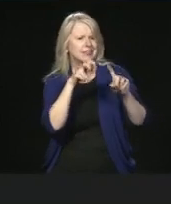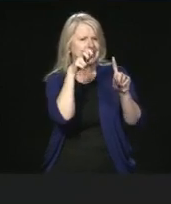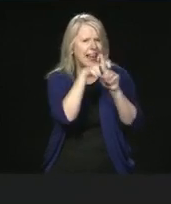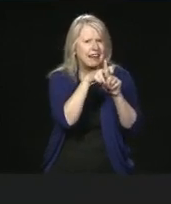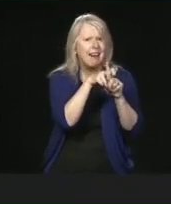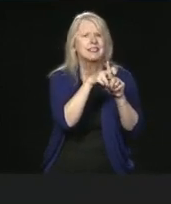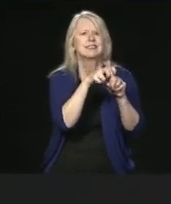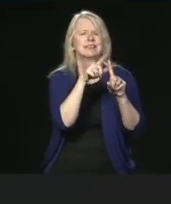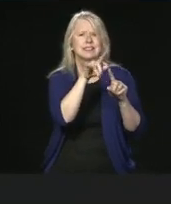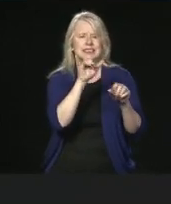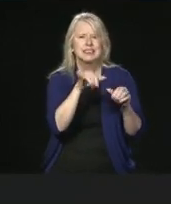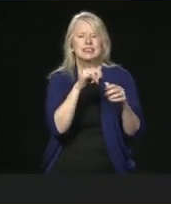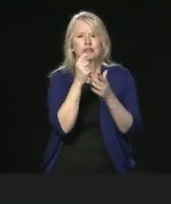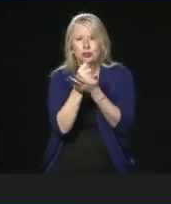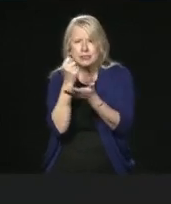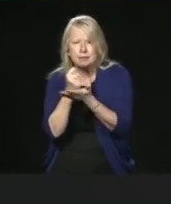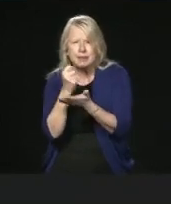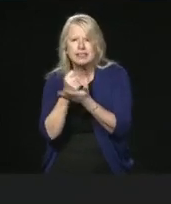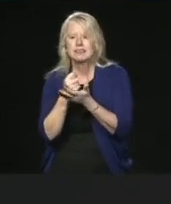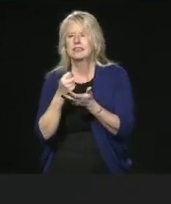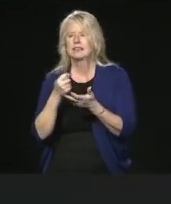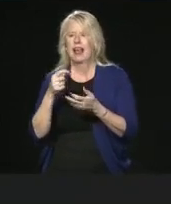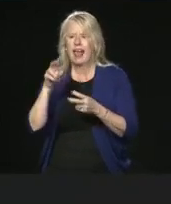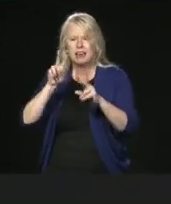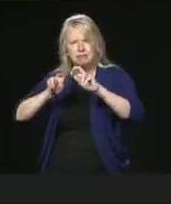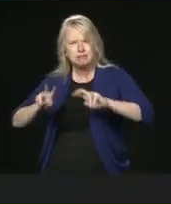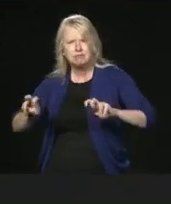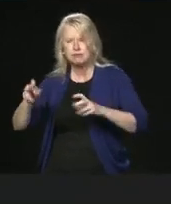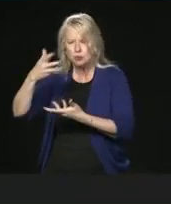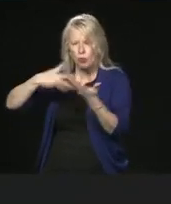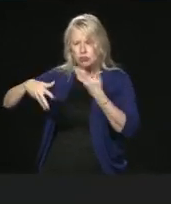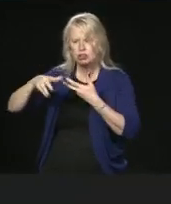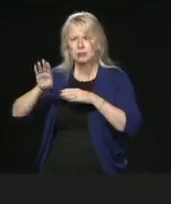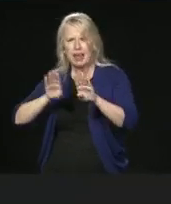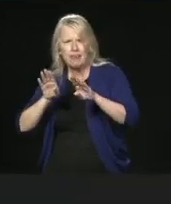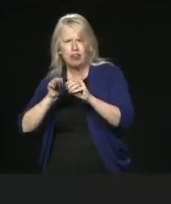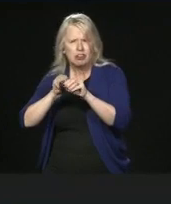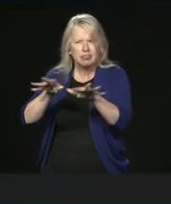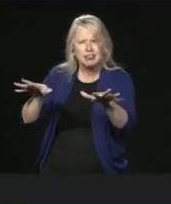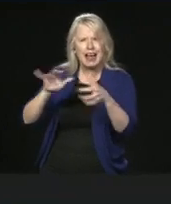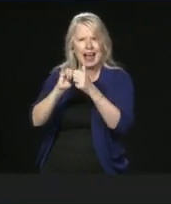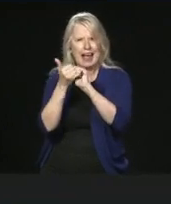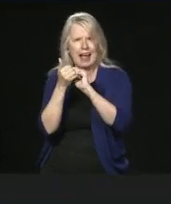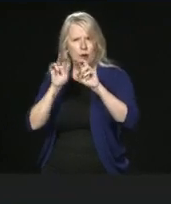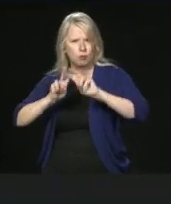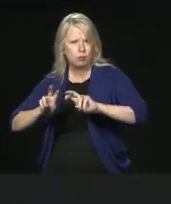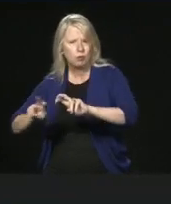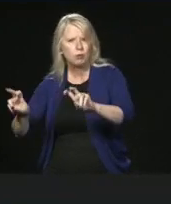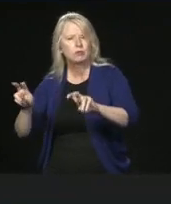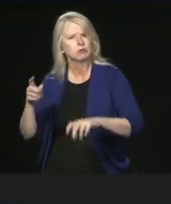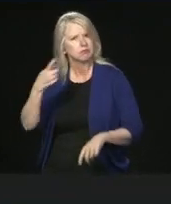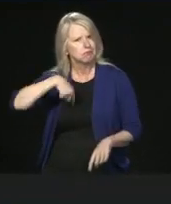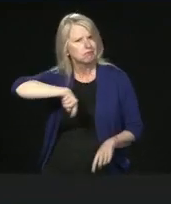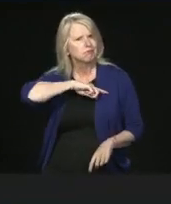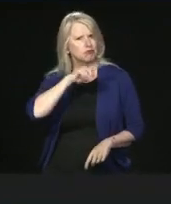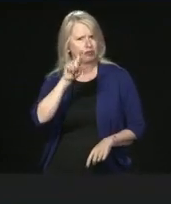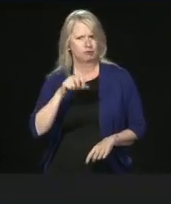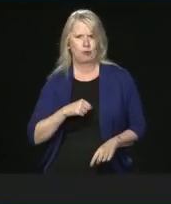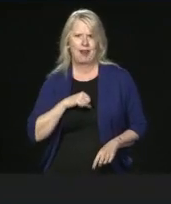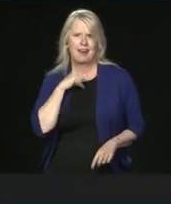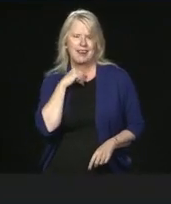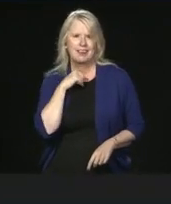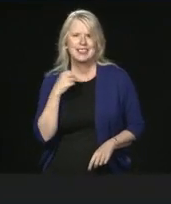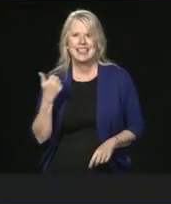and behavioral science. We should be proud that Canadian researchers are part of